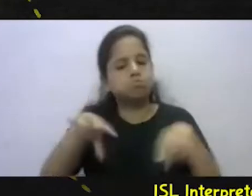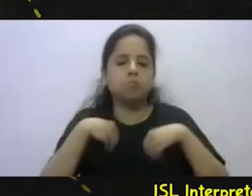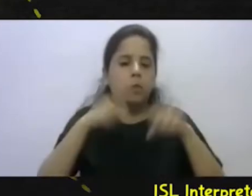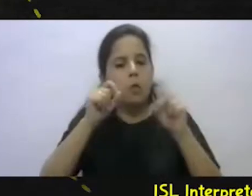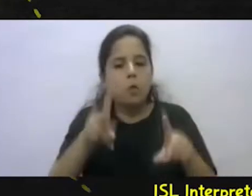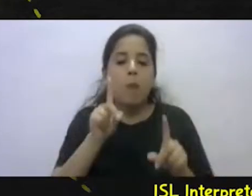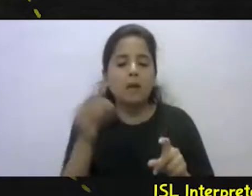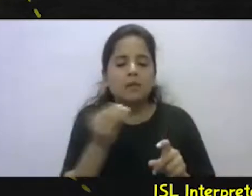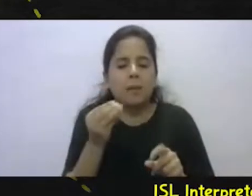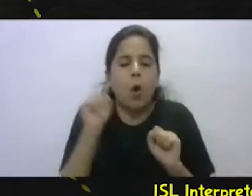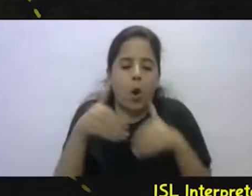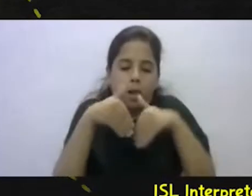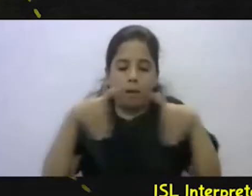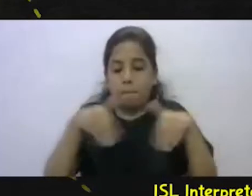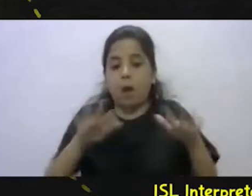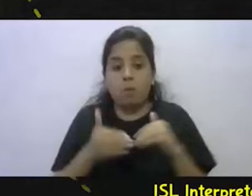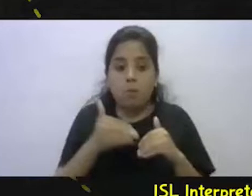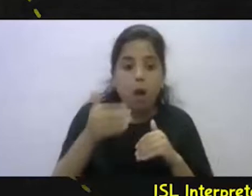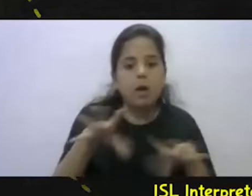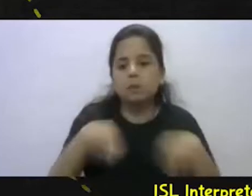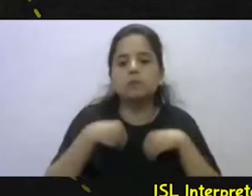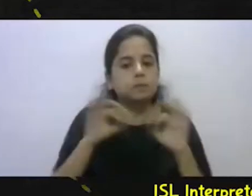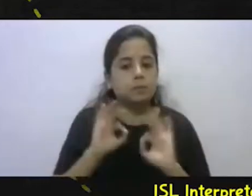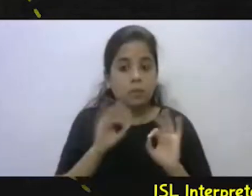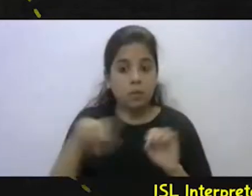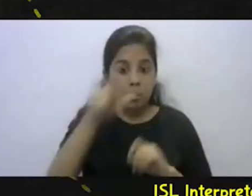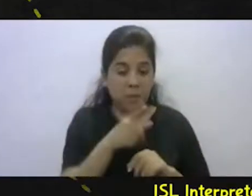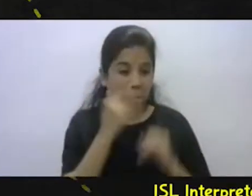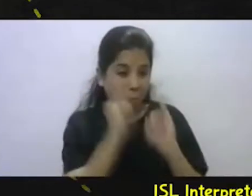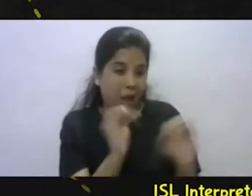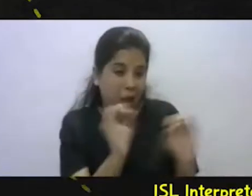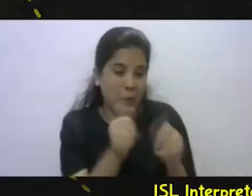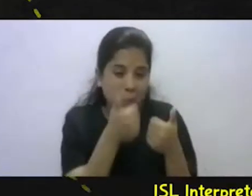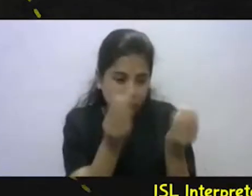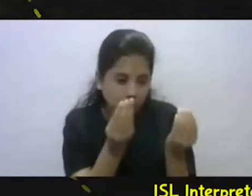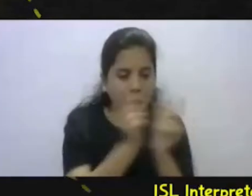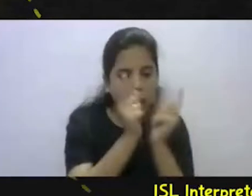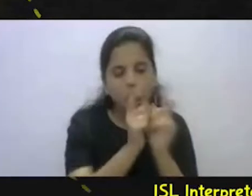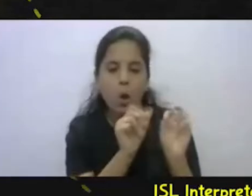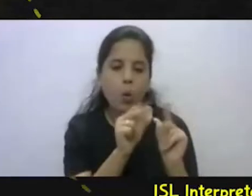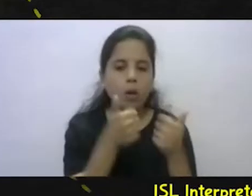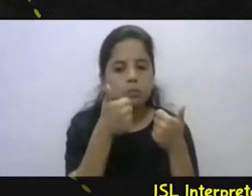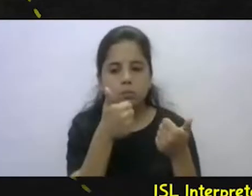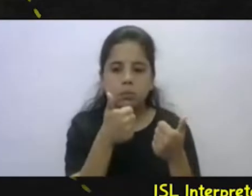a certain degree, as long as they don't make them look bad. Because data has now come to